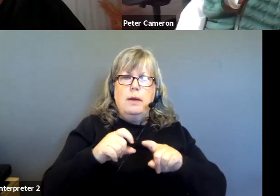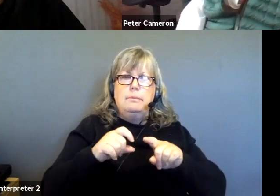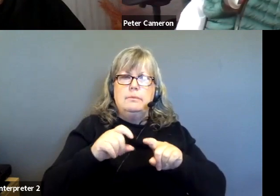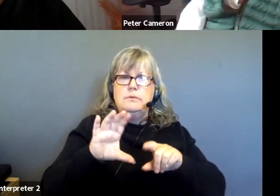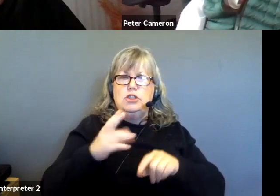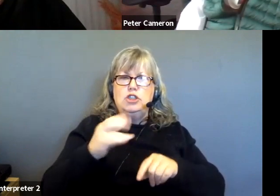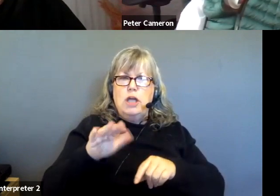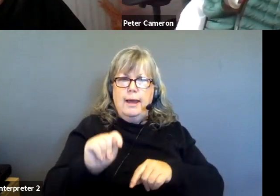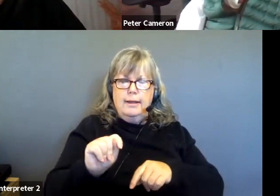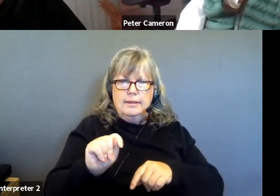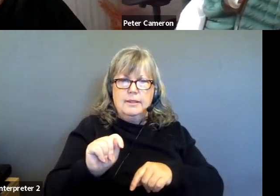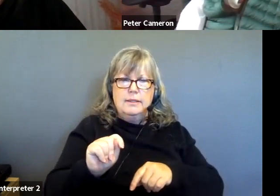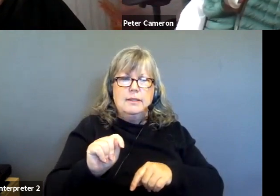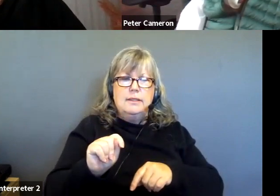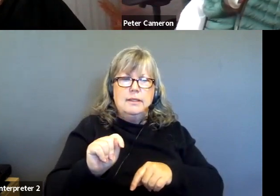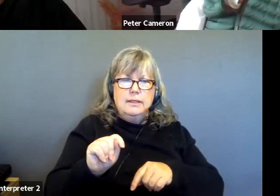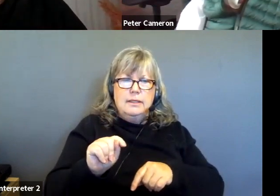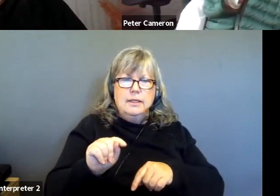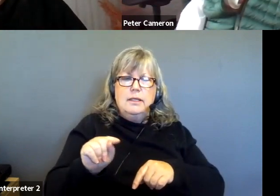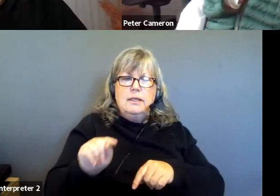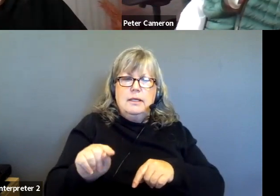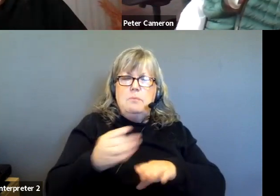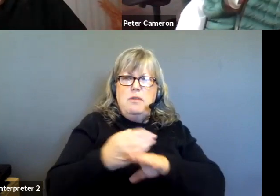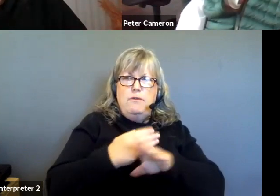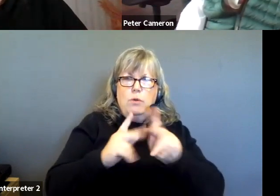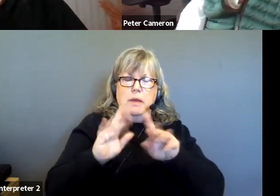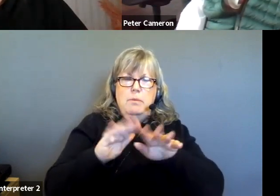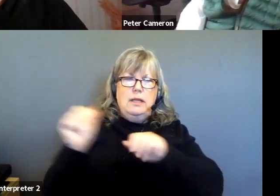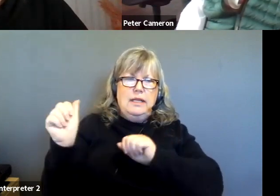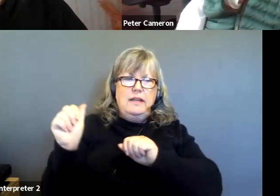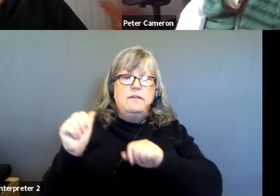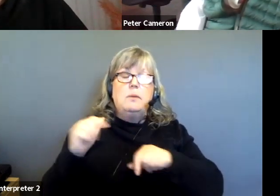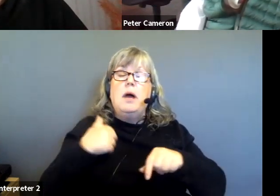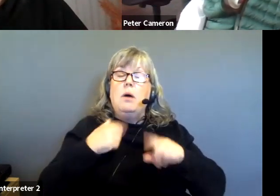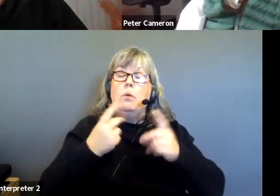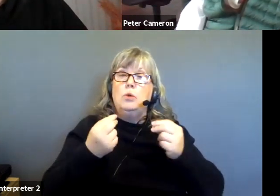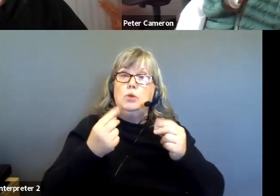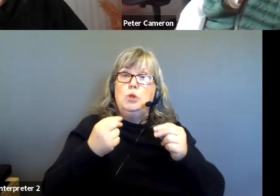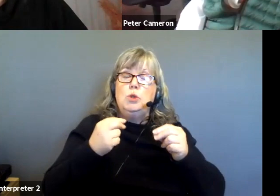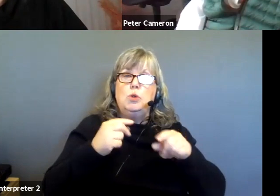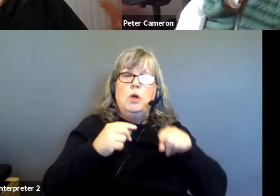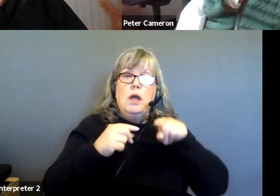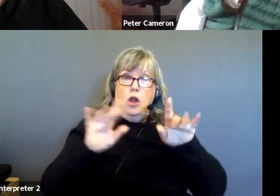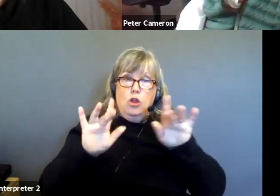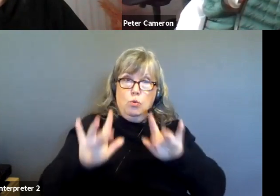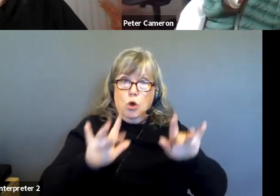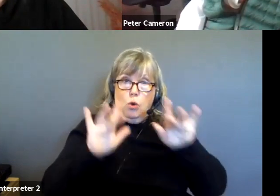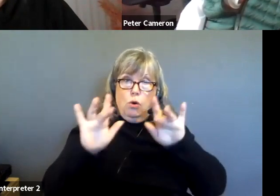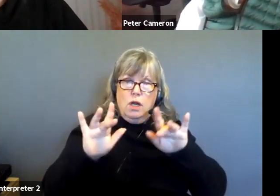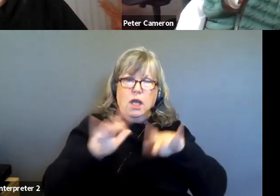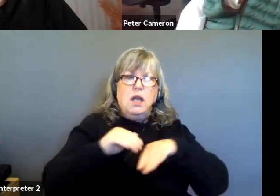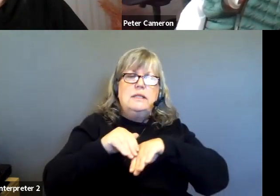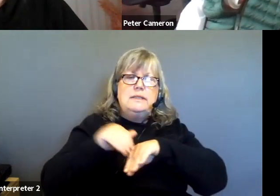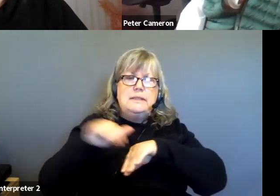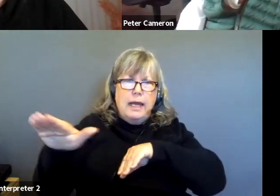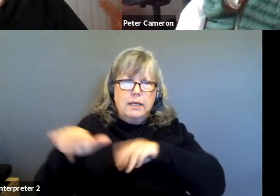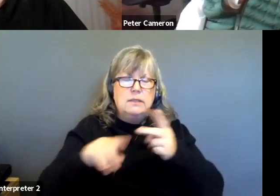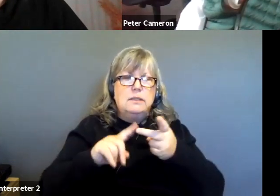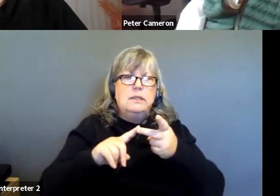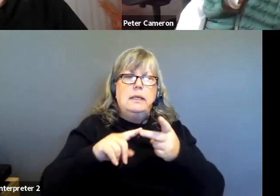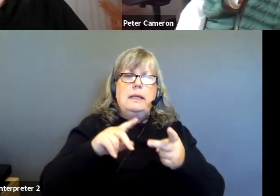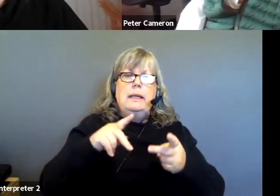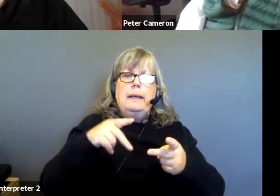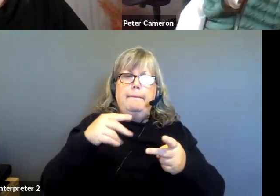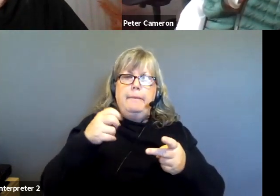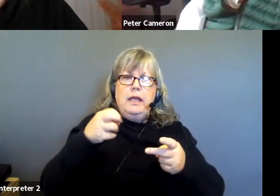off though, we will get to this question. I'll be sending out a recording of this session and Peter's slides, which